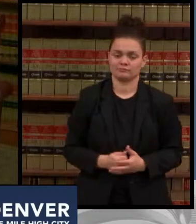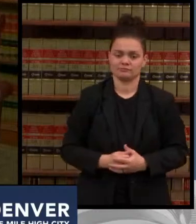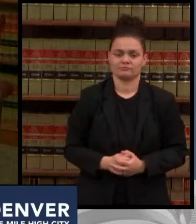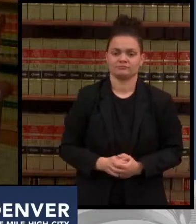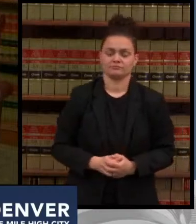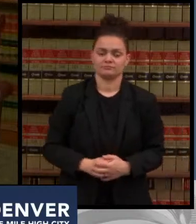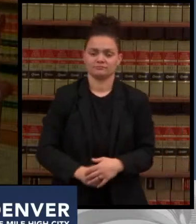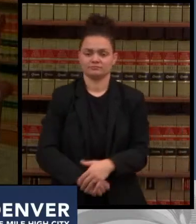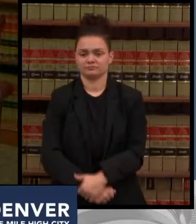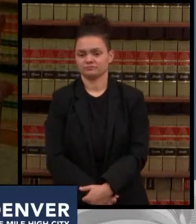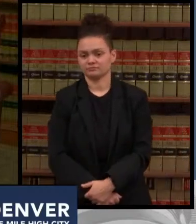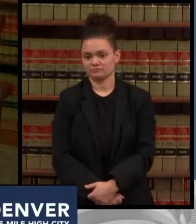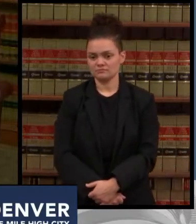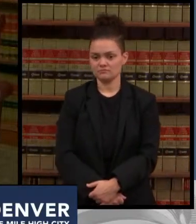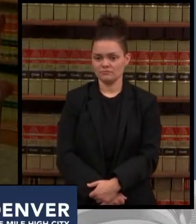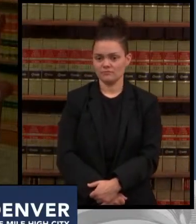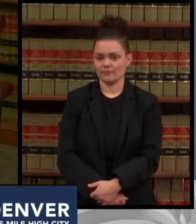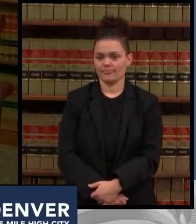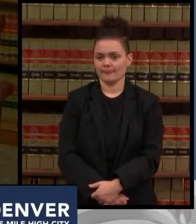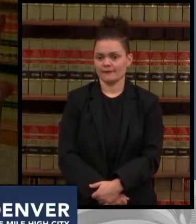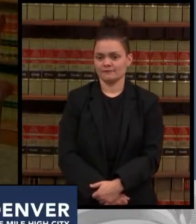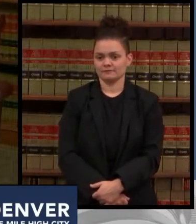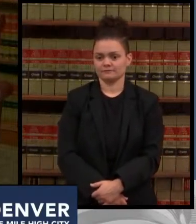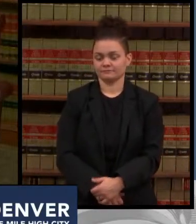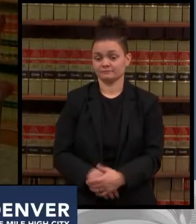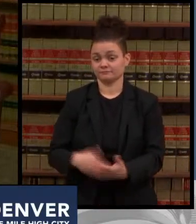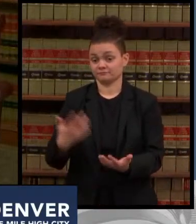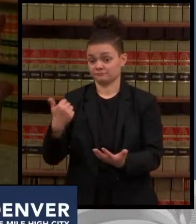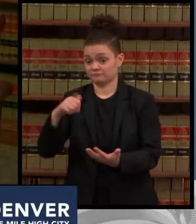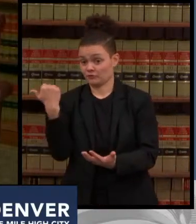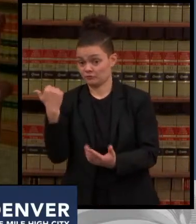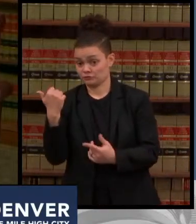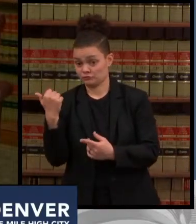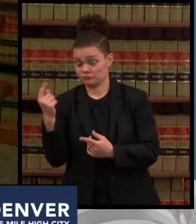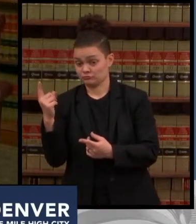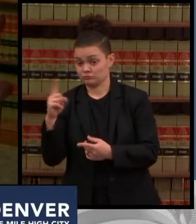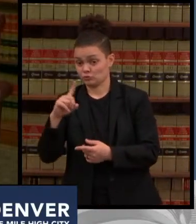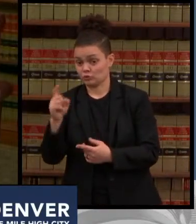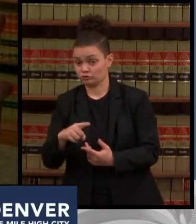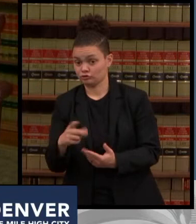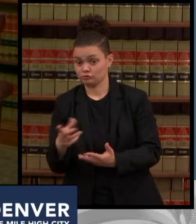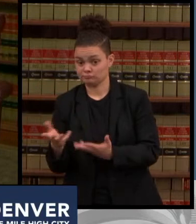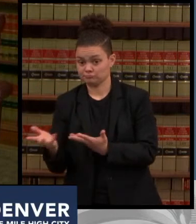Just want to make sure we didn't miss anyone that started or jumped on after we started.